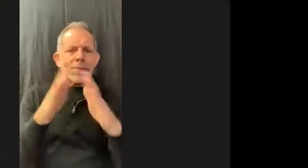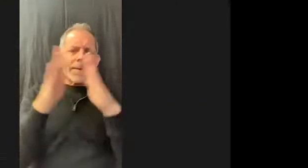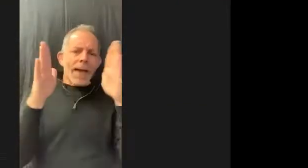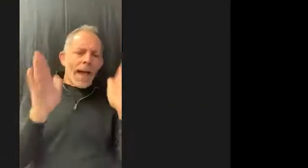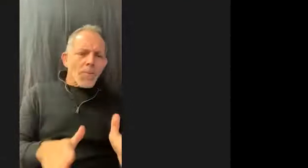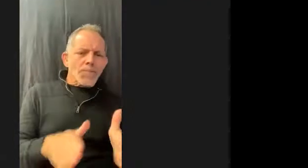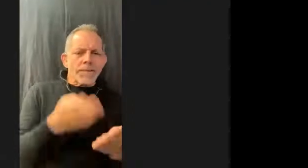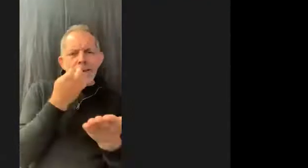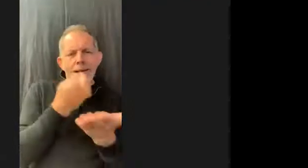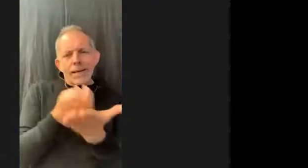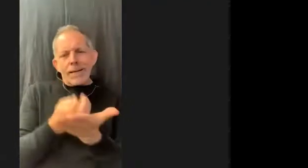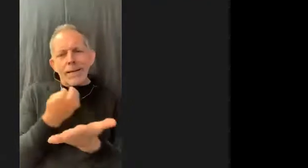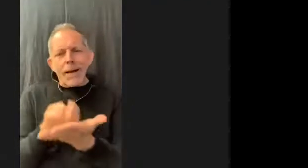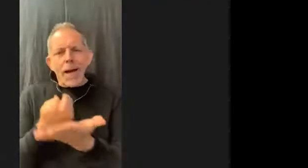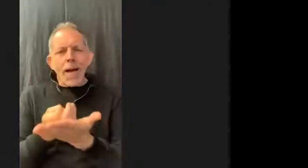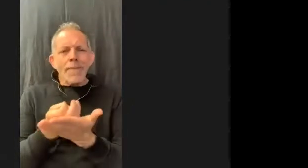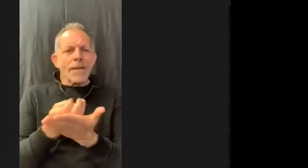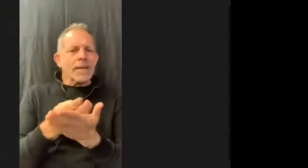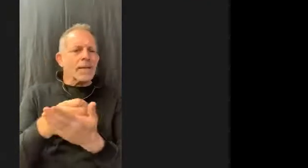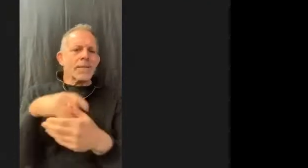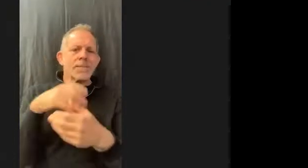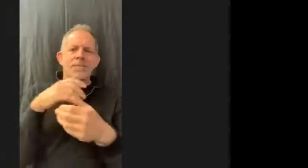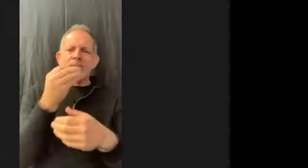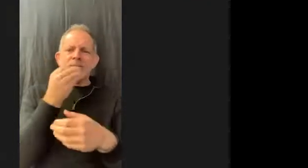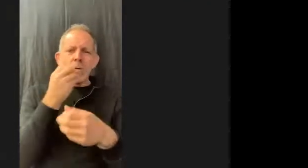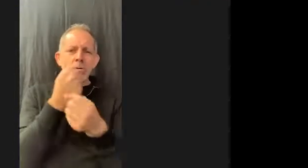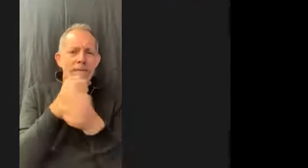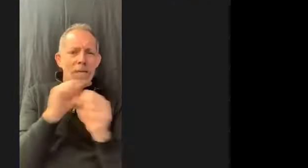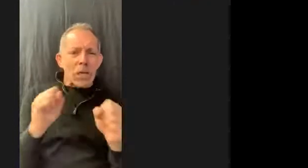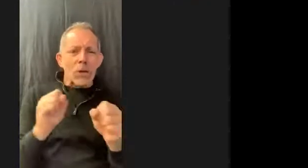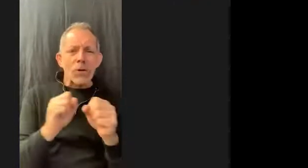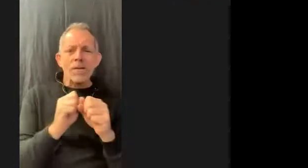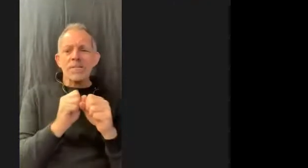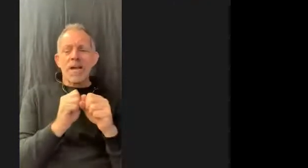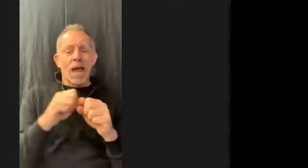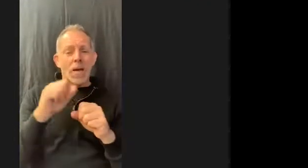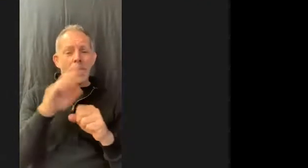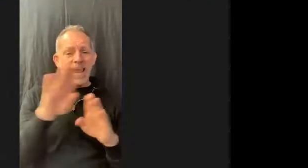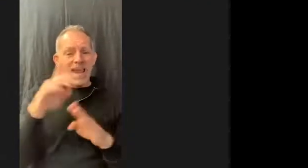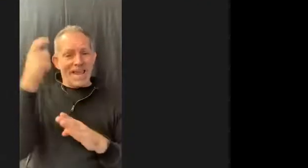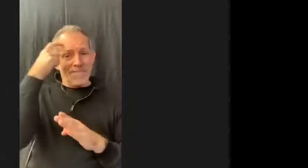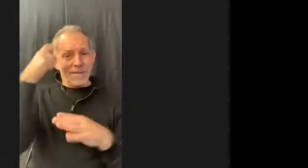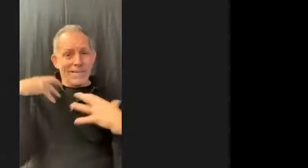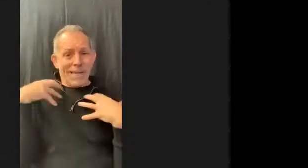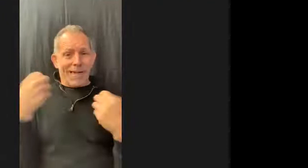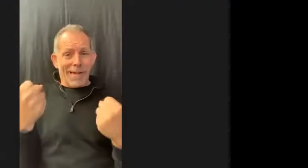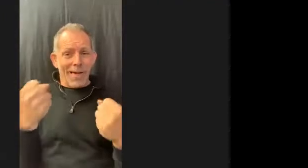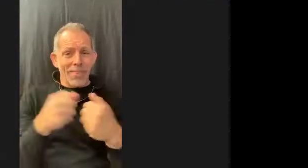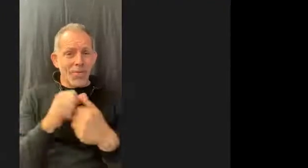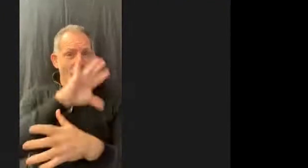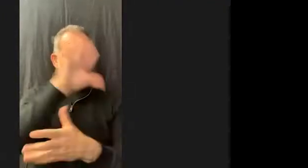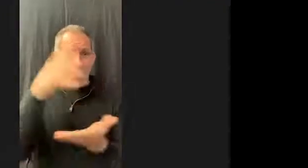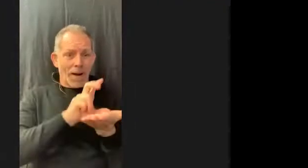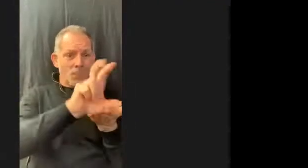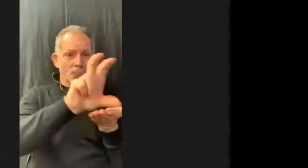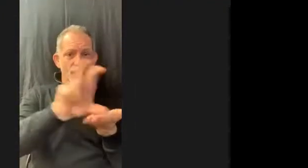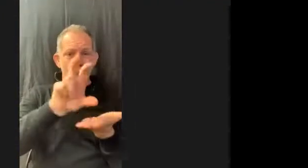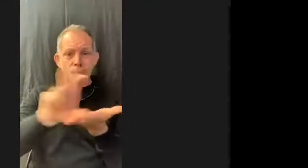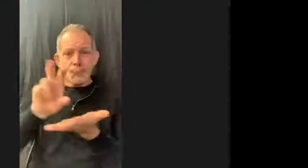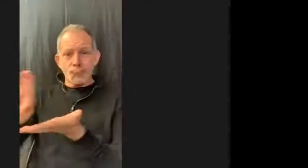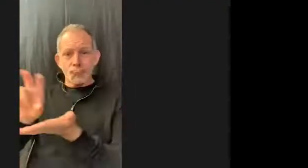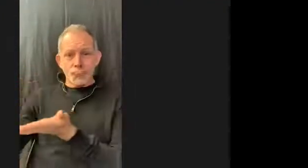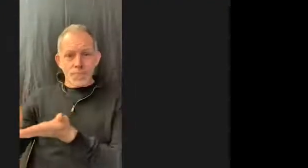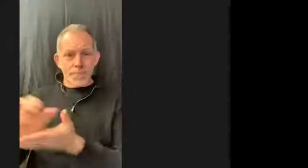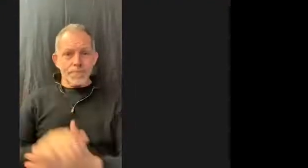and behavioral health programs. And I'll provide now a quick overview of some of these high priority areas. So we're going